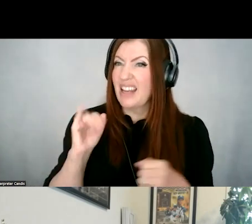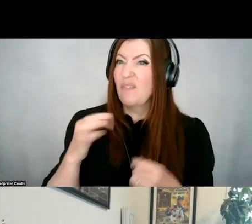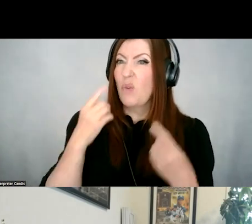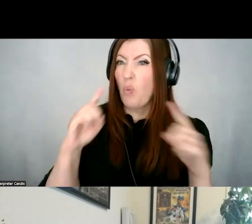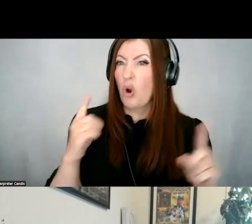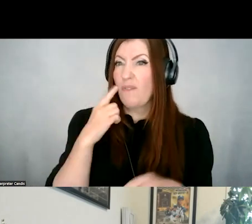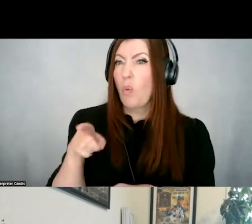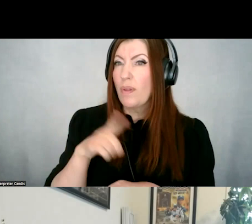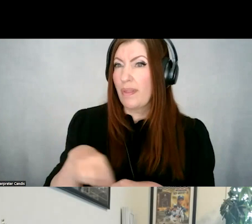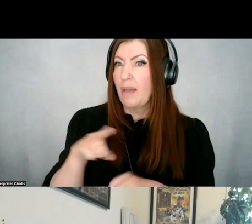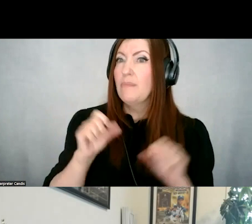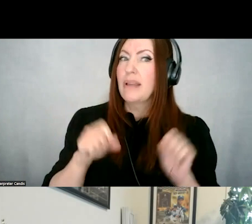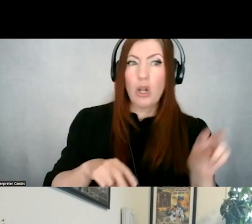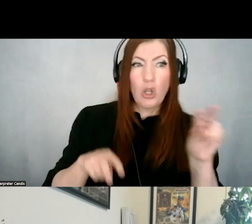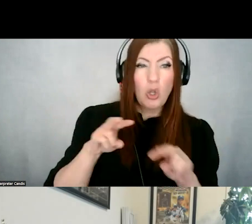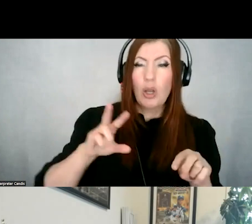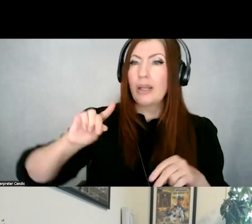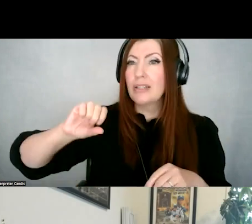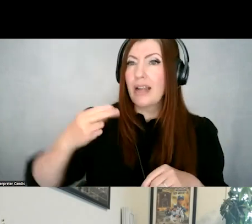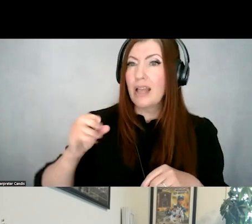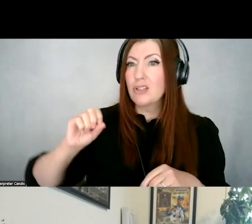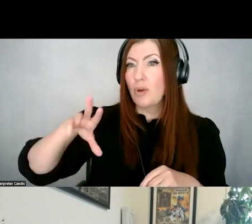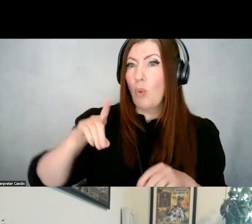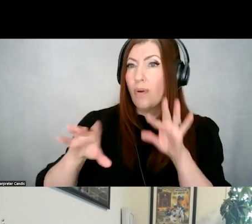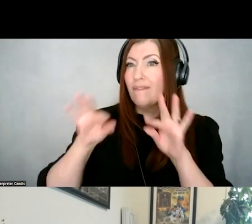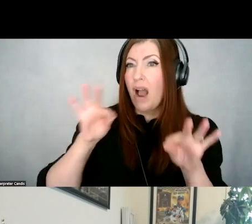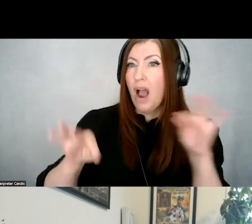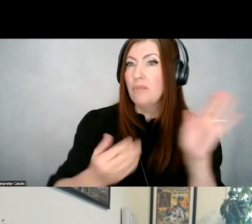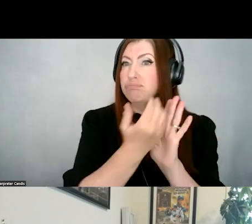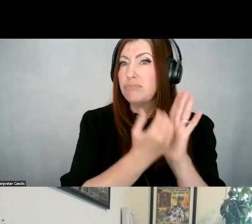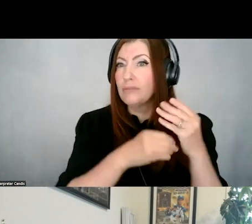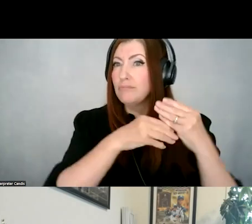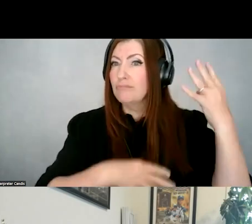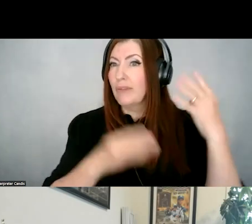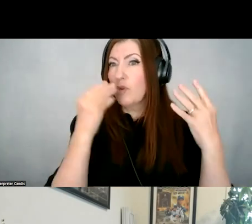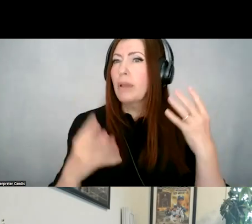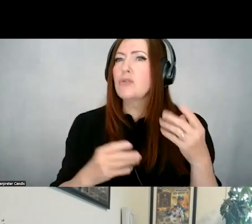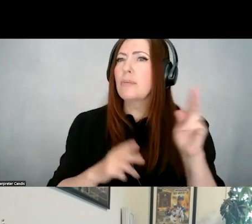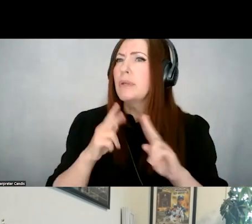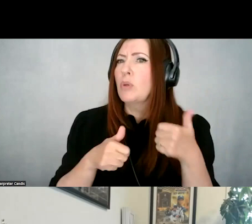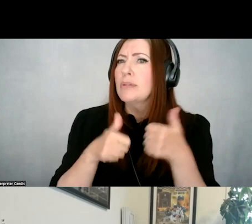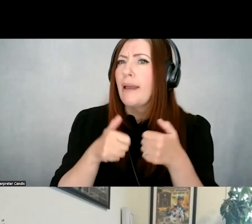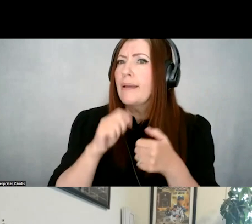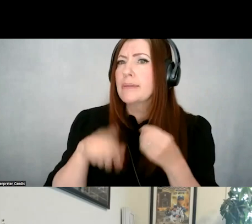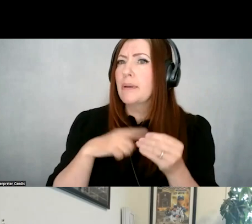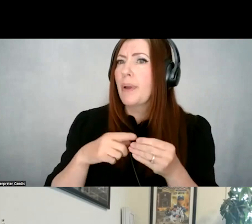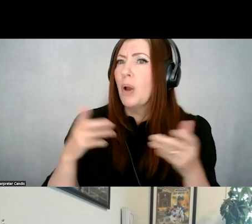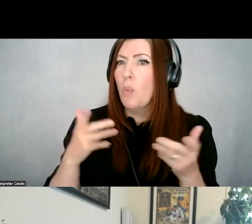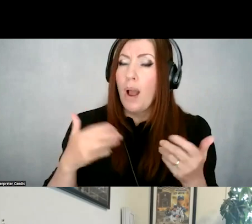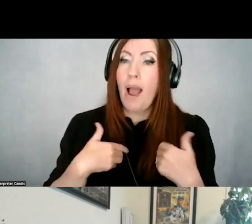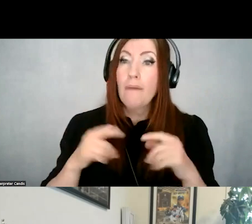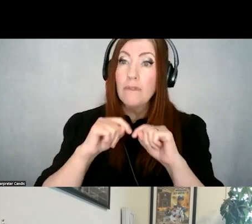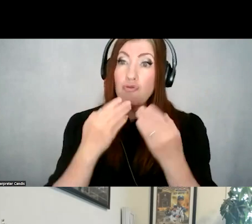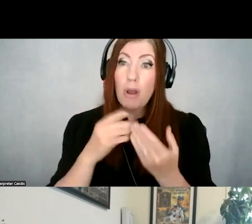are able to look at a dashboard and find this list of information of what people are texting in about. When we have tribes in a certain